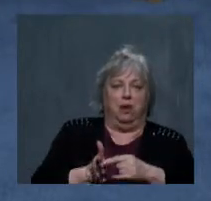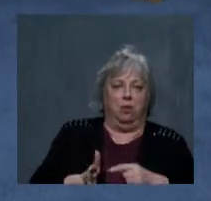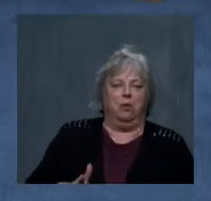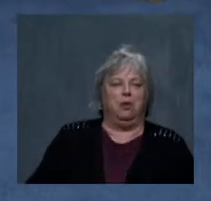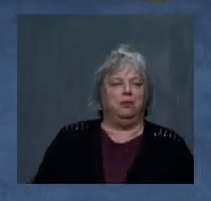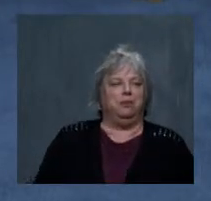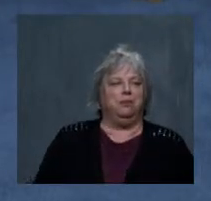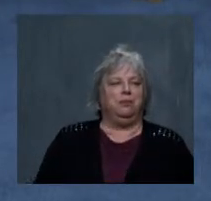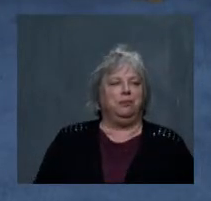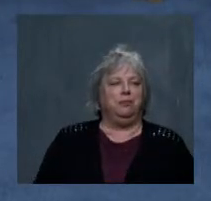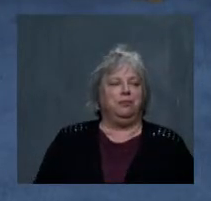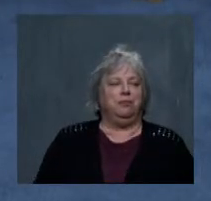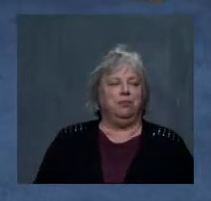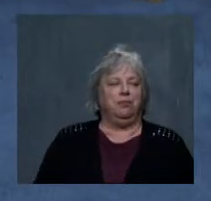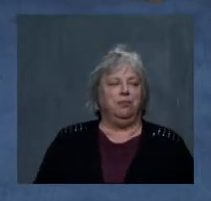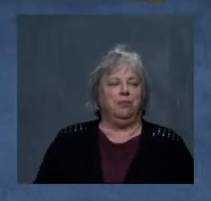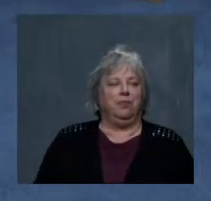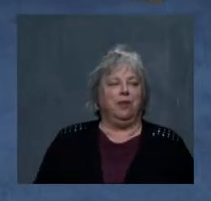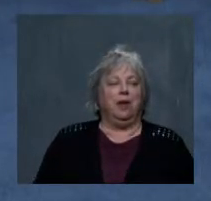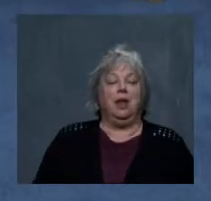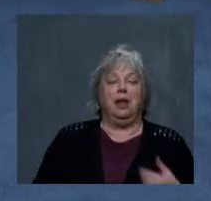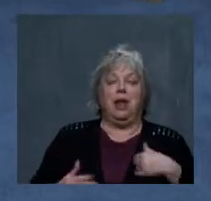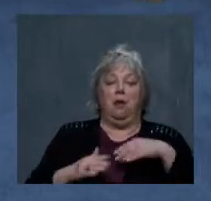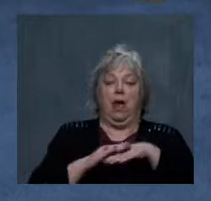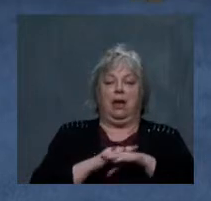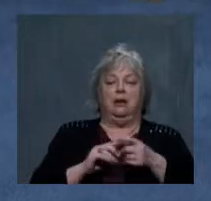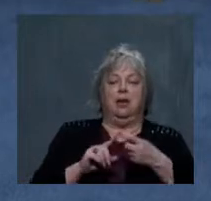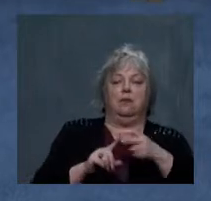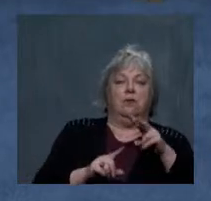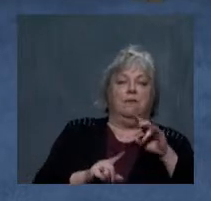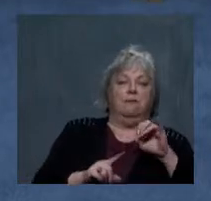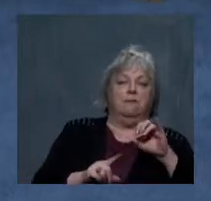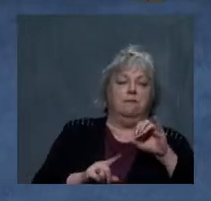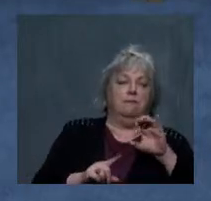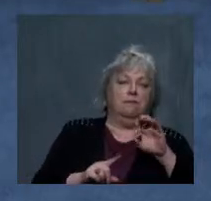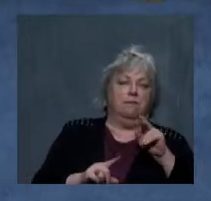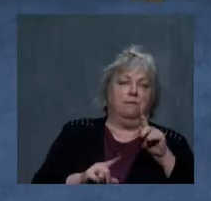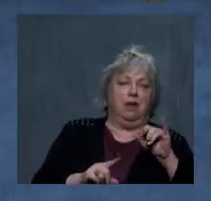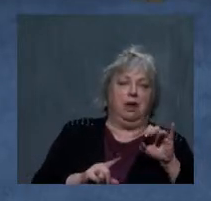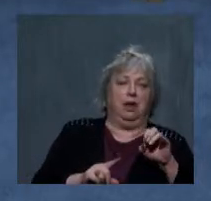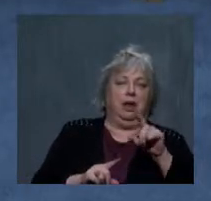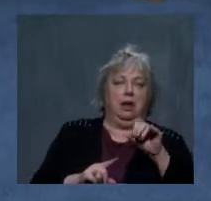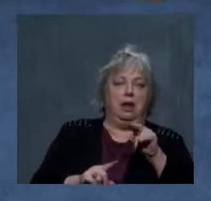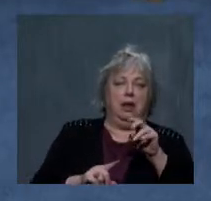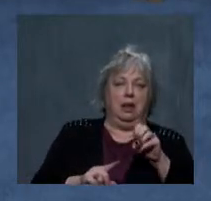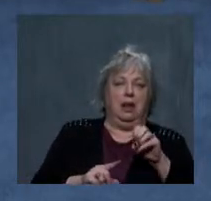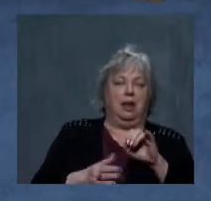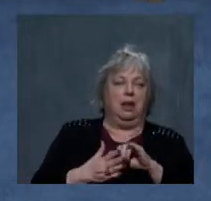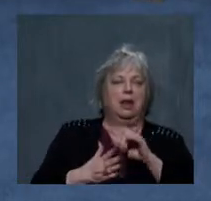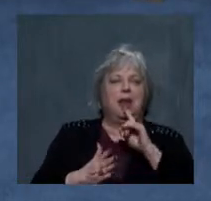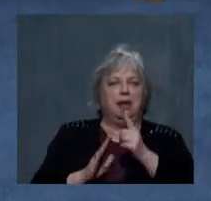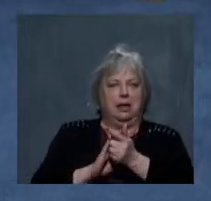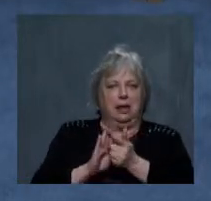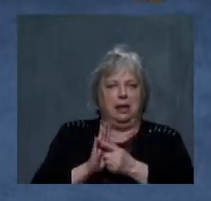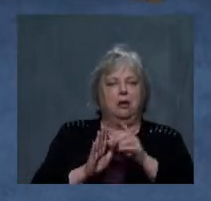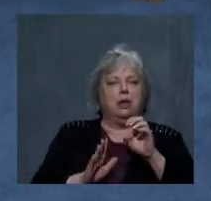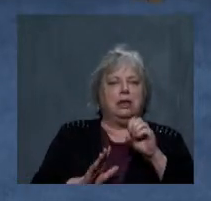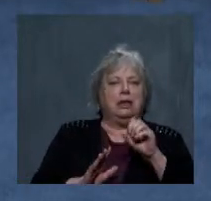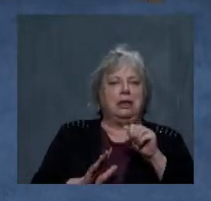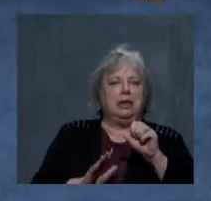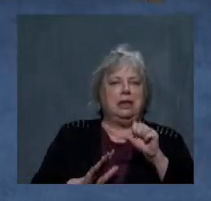We do have, you know, as far as the access is coming off of Vicky Lane, and that is a legal easement.